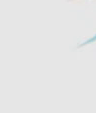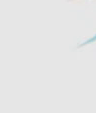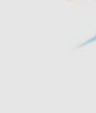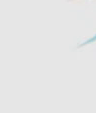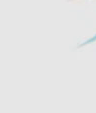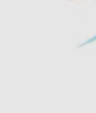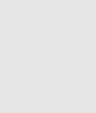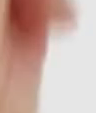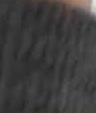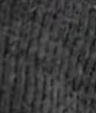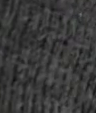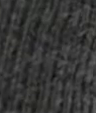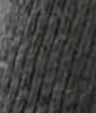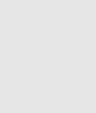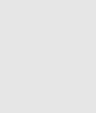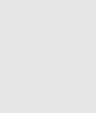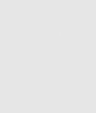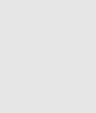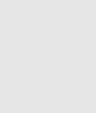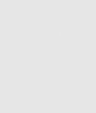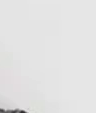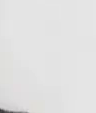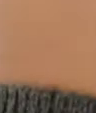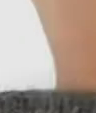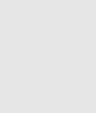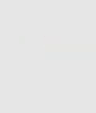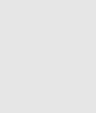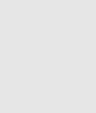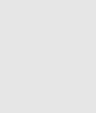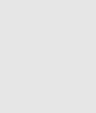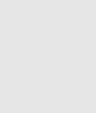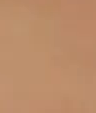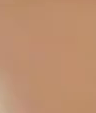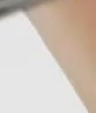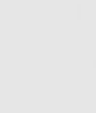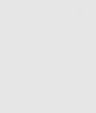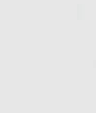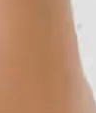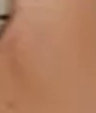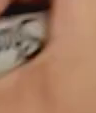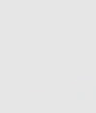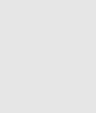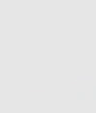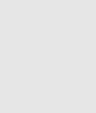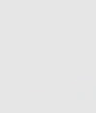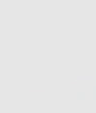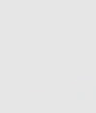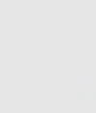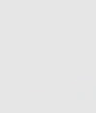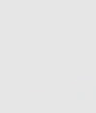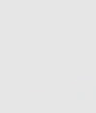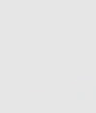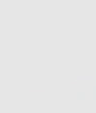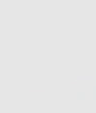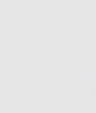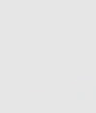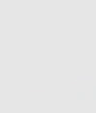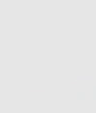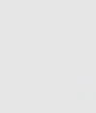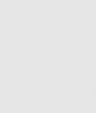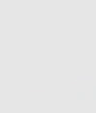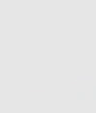thank you to them. I'm Michael Daniels. And I'm Jack Riversorti. And we research in Dr. David Brough's lab at the University of